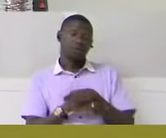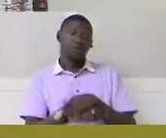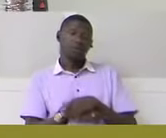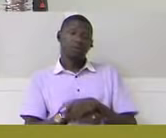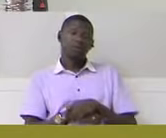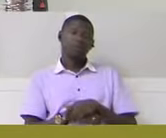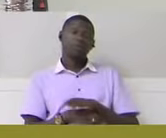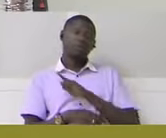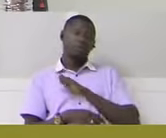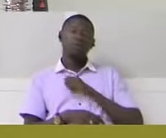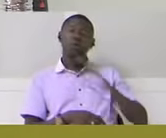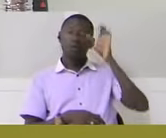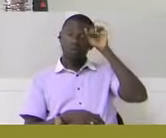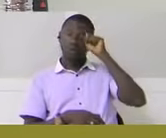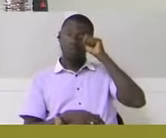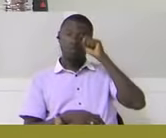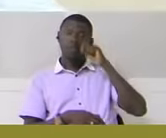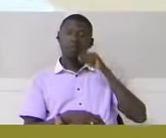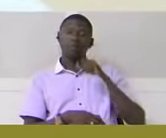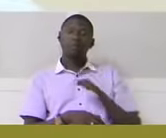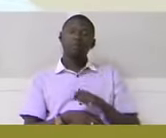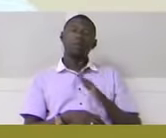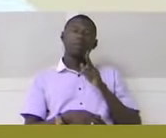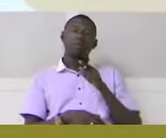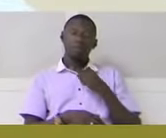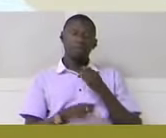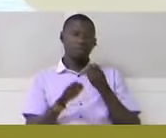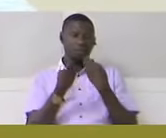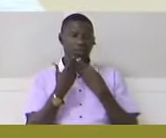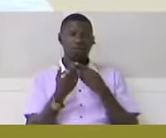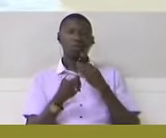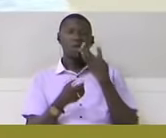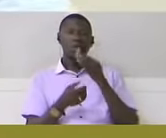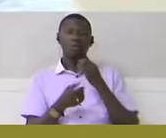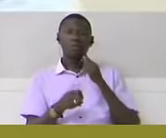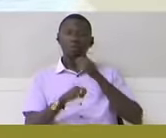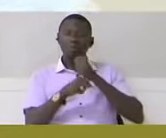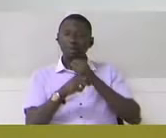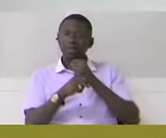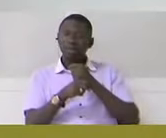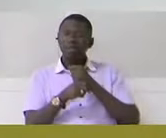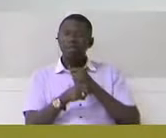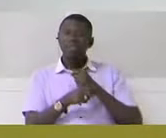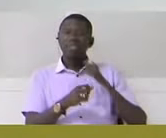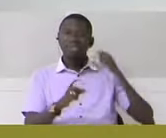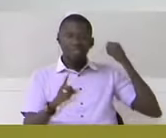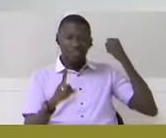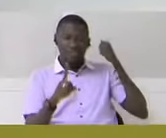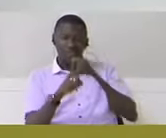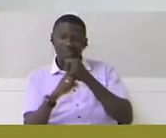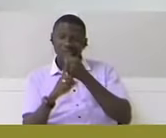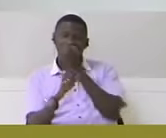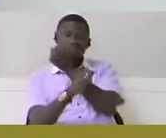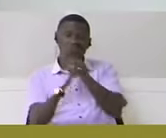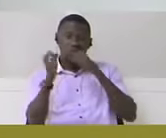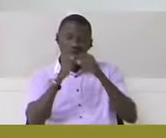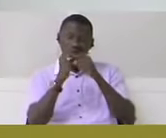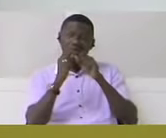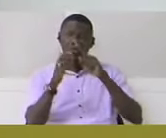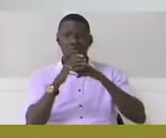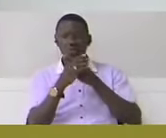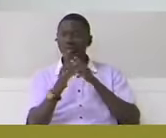this situation was creating a dangerous situation or not. Now, Bello, Mr. Jarju, but it could be Kekan Nyame